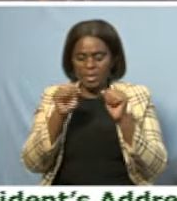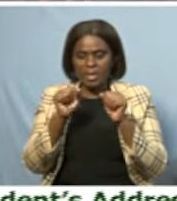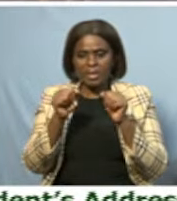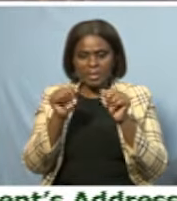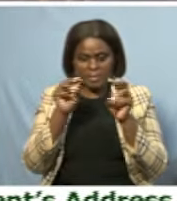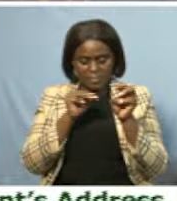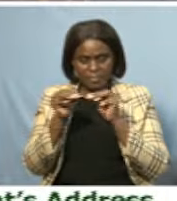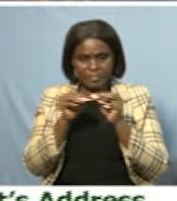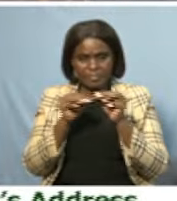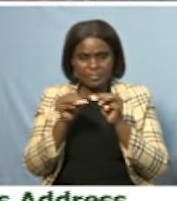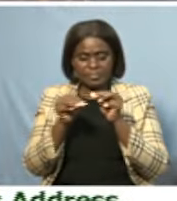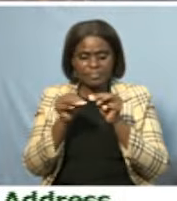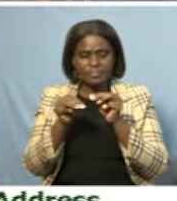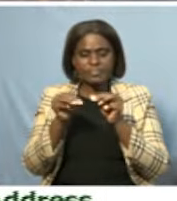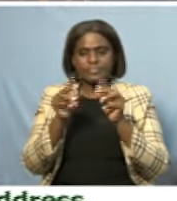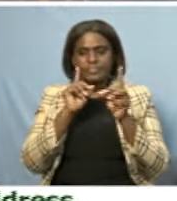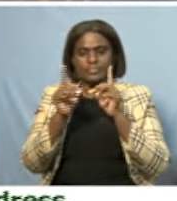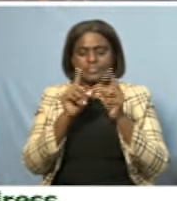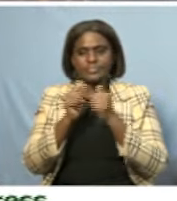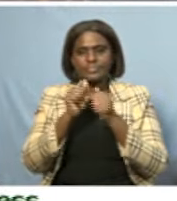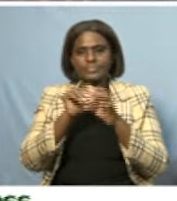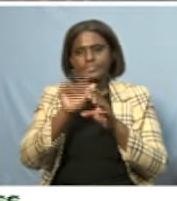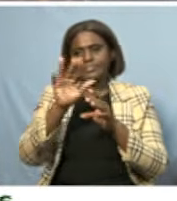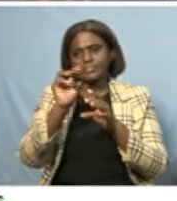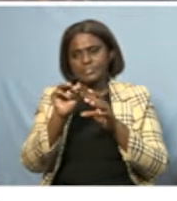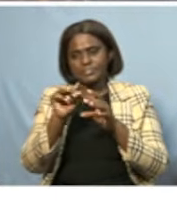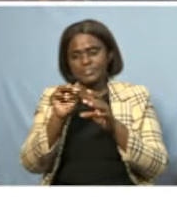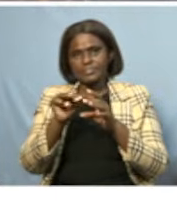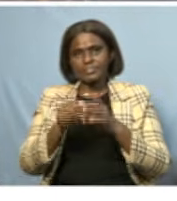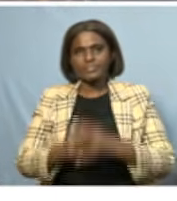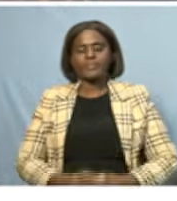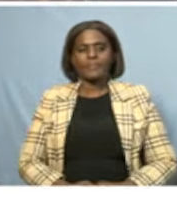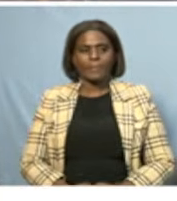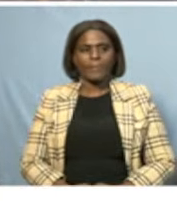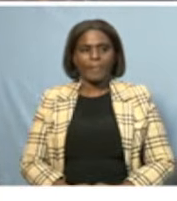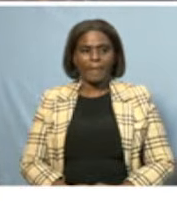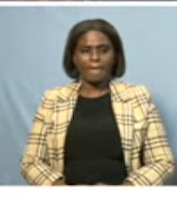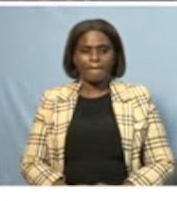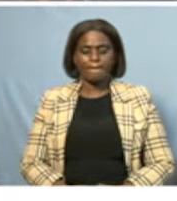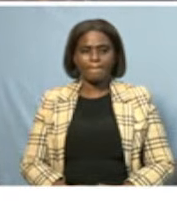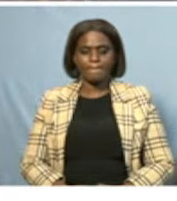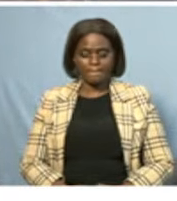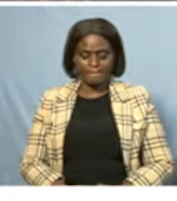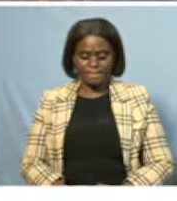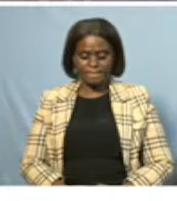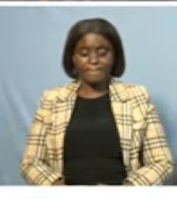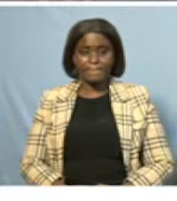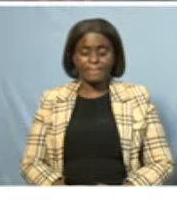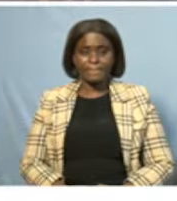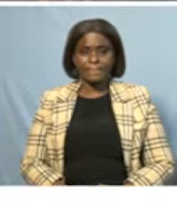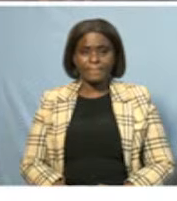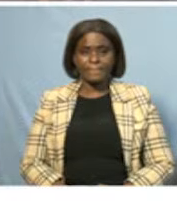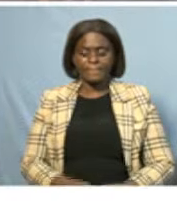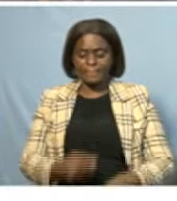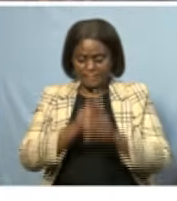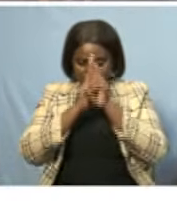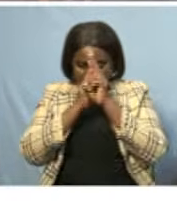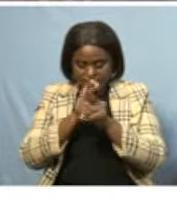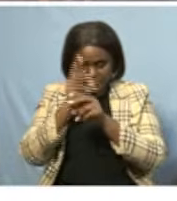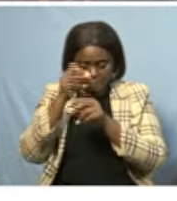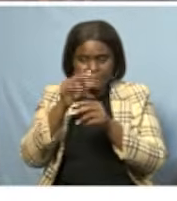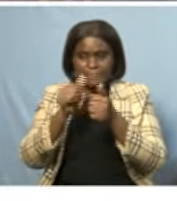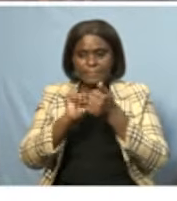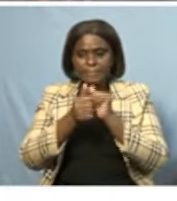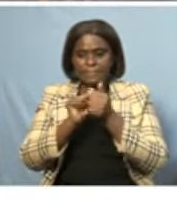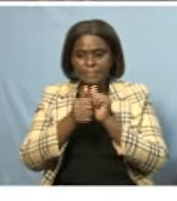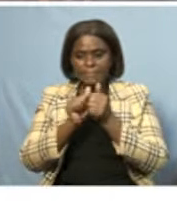have managed to debate within 5 minutes. 8 minutes, actually, it's 8 minutes. The Honorable Minister for